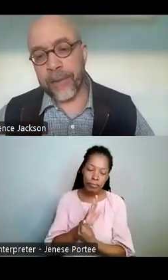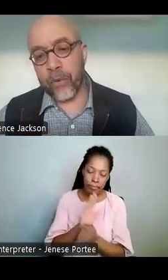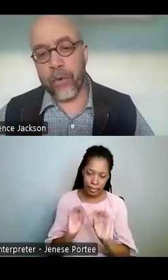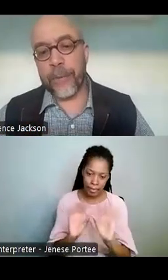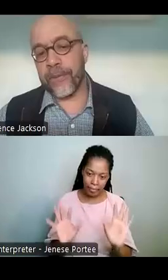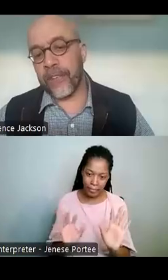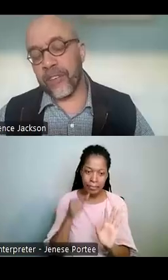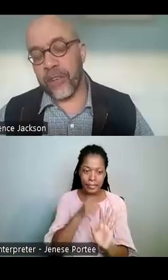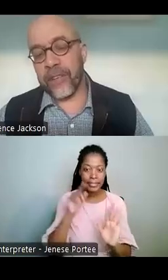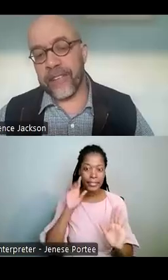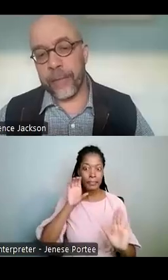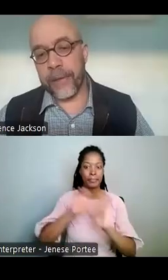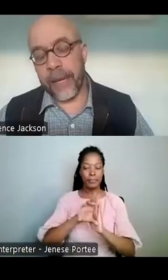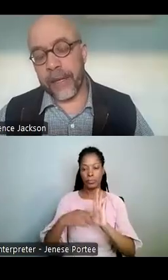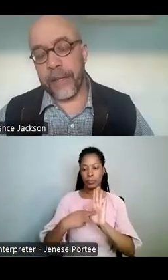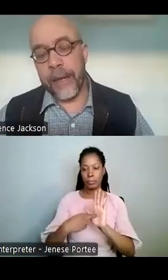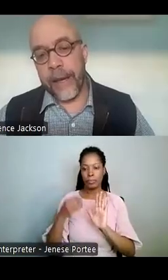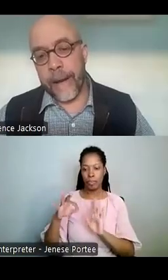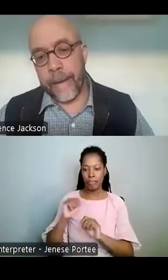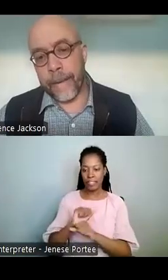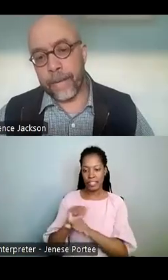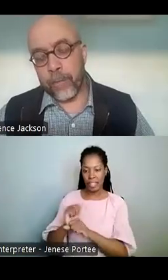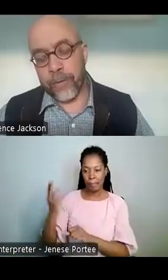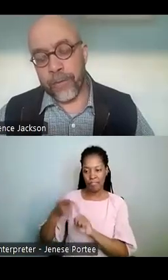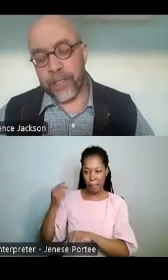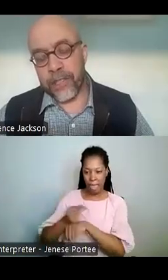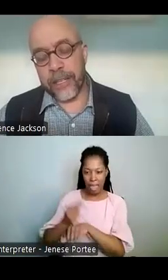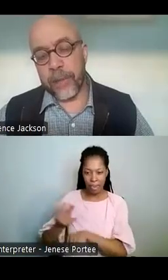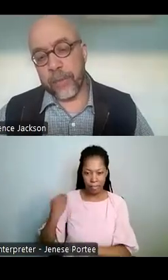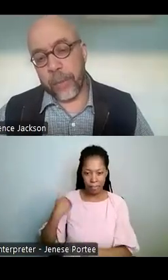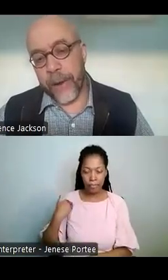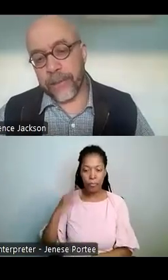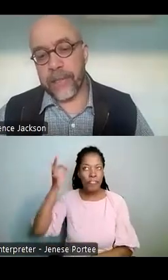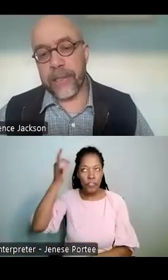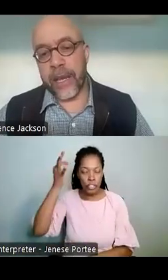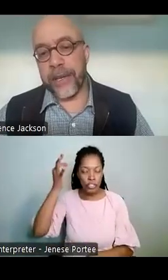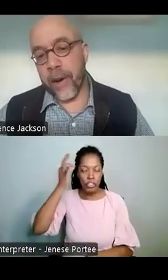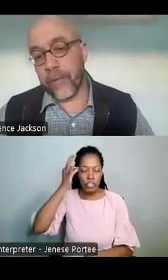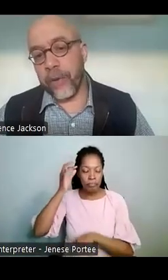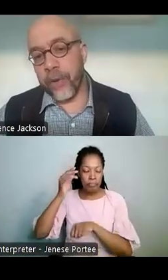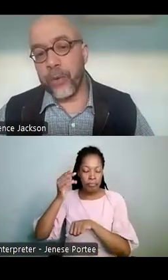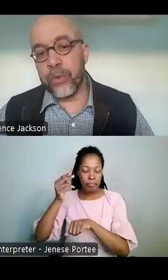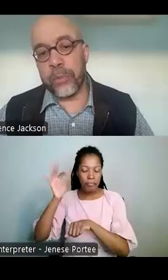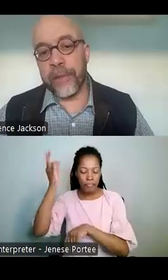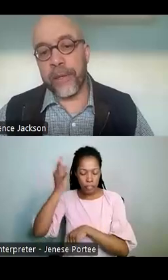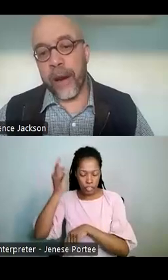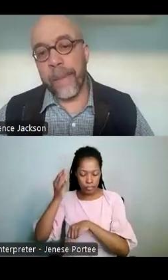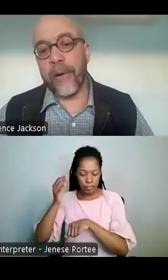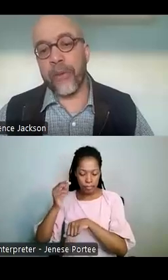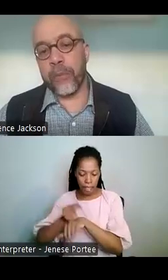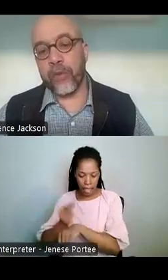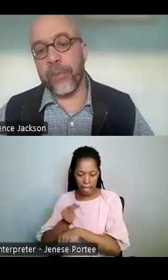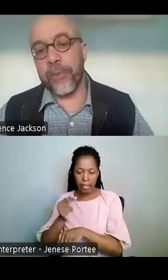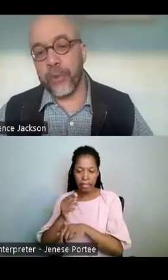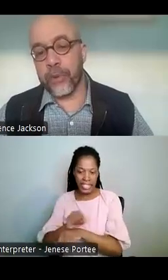a pastoral representation of enslavement in Haiti. Uh, French enslavement practices in Haiti are known to be among